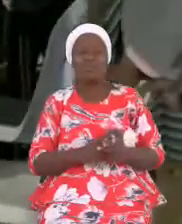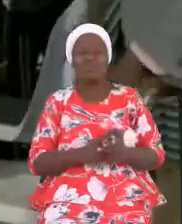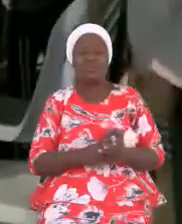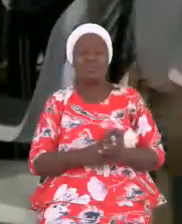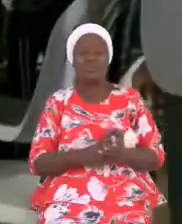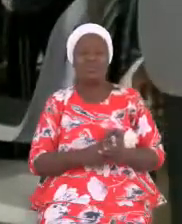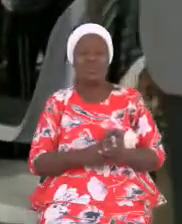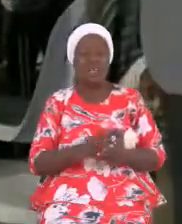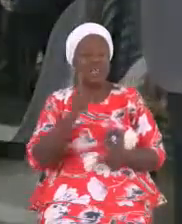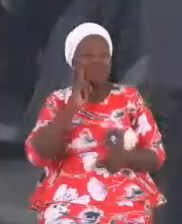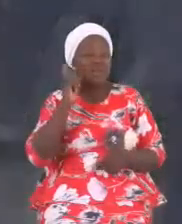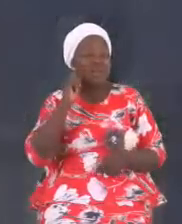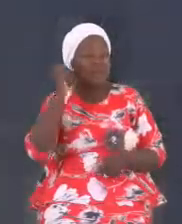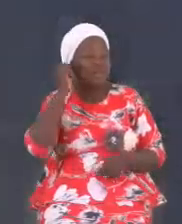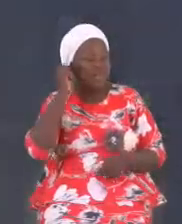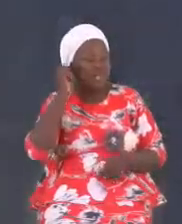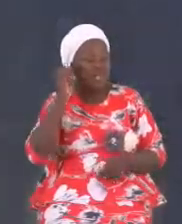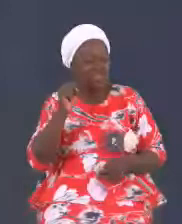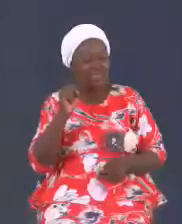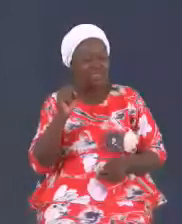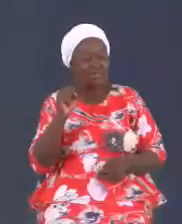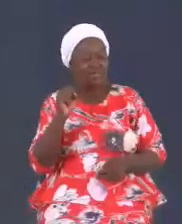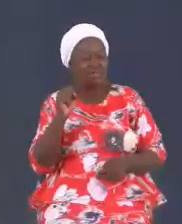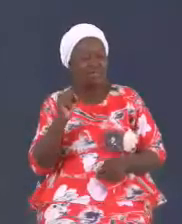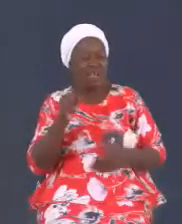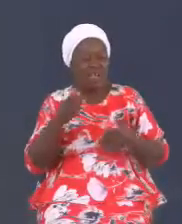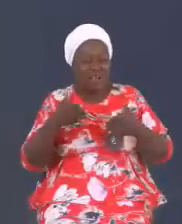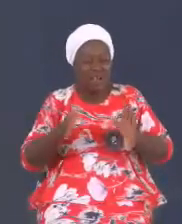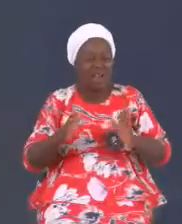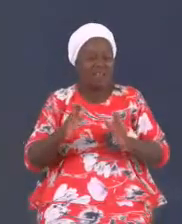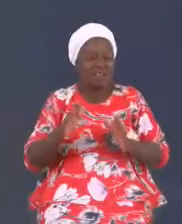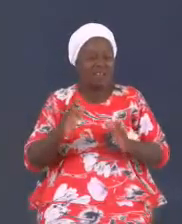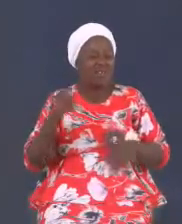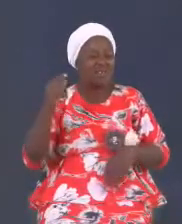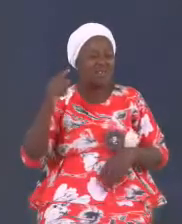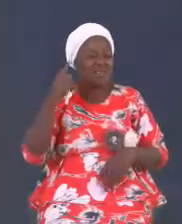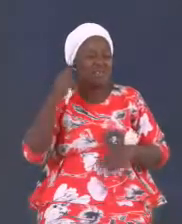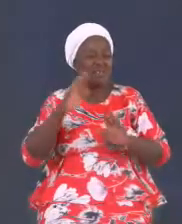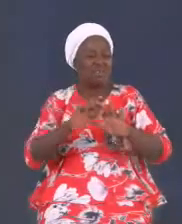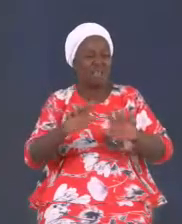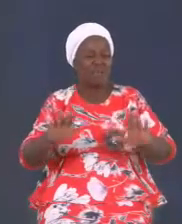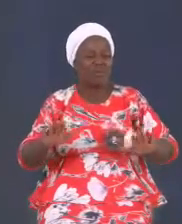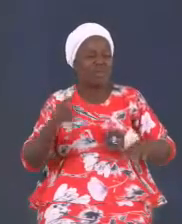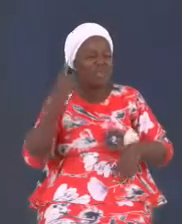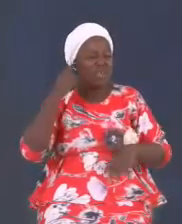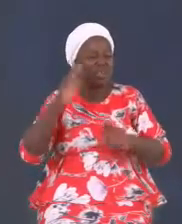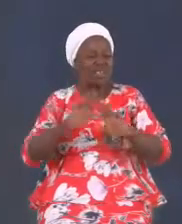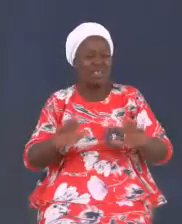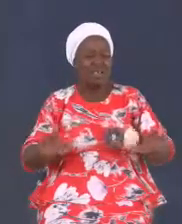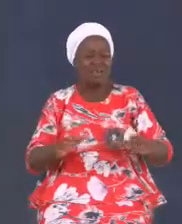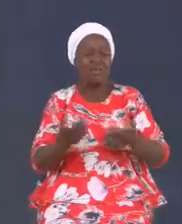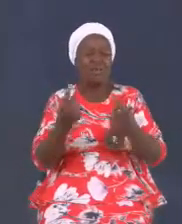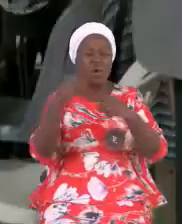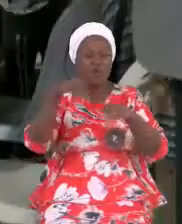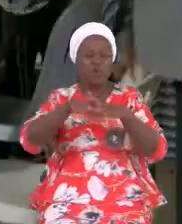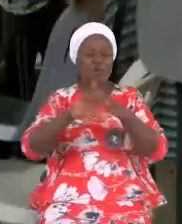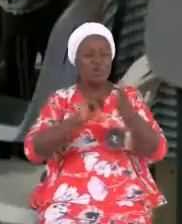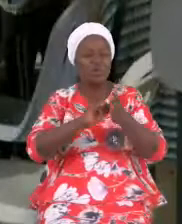Deaf ears, let sound get into those ears right